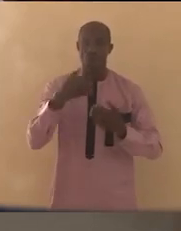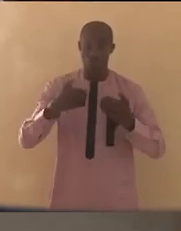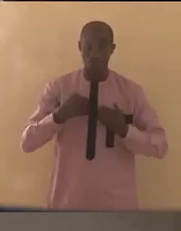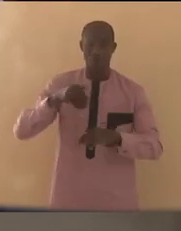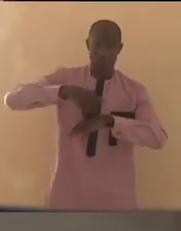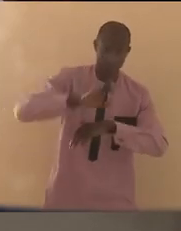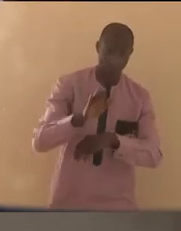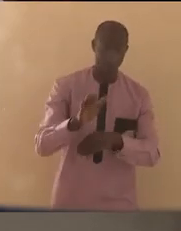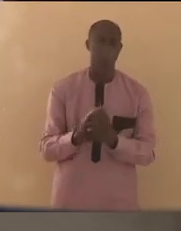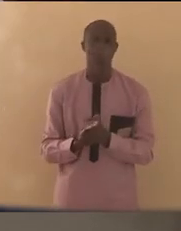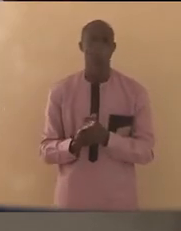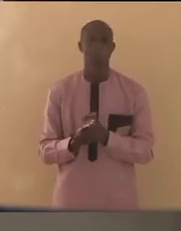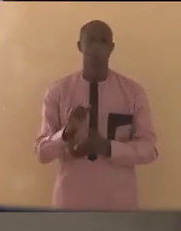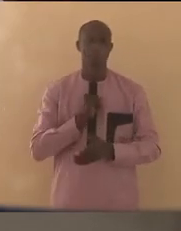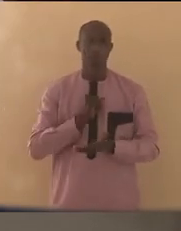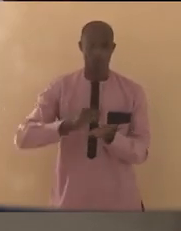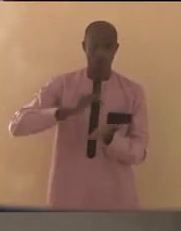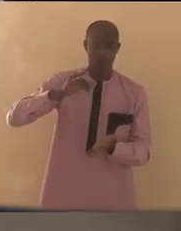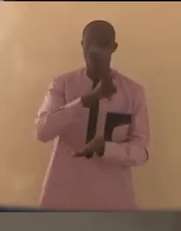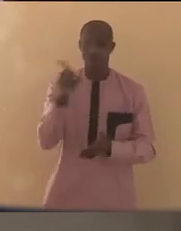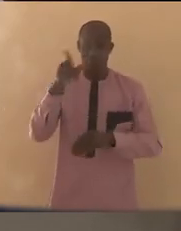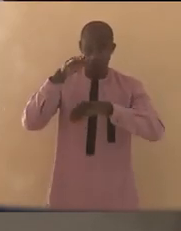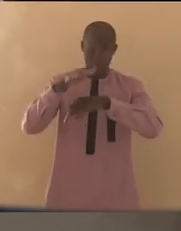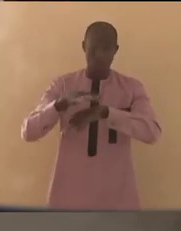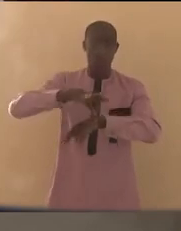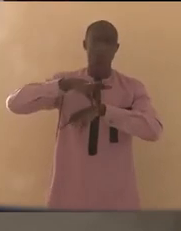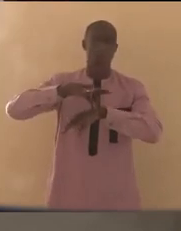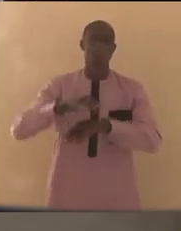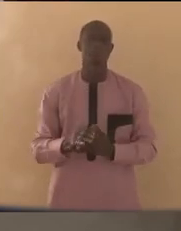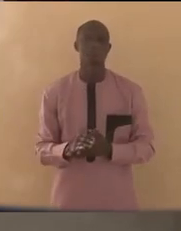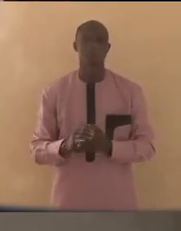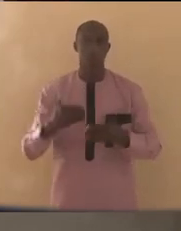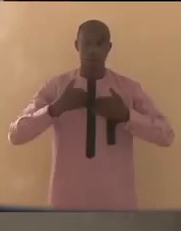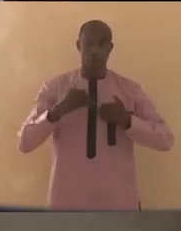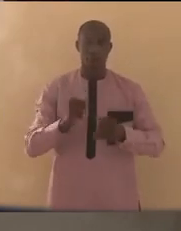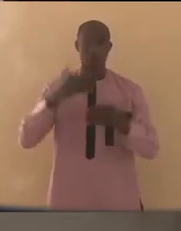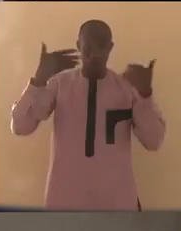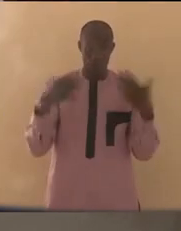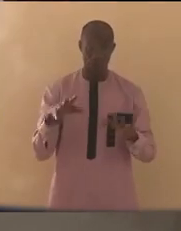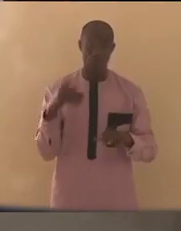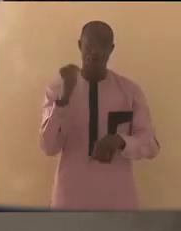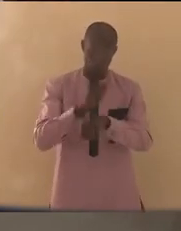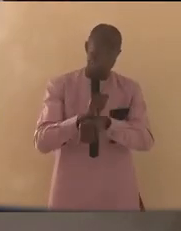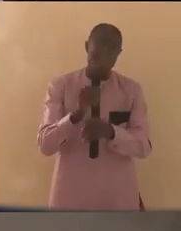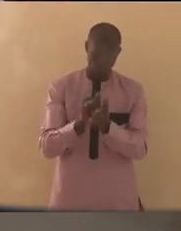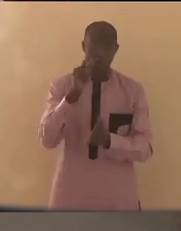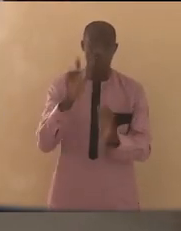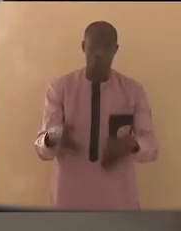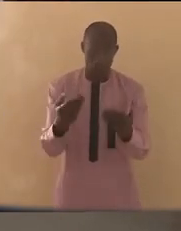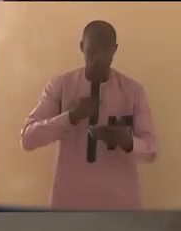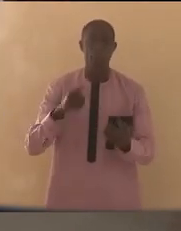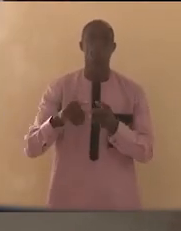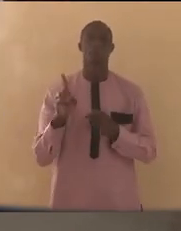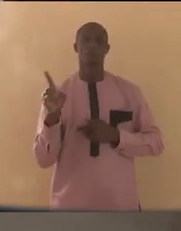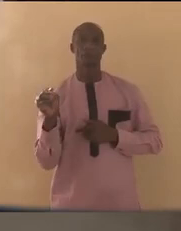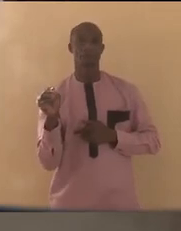have sent. I glorified you on earth, having accomplished the work which you gave me